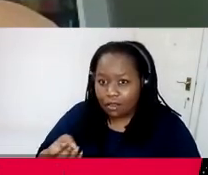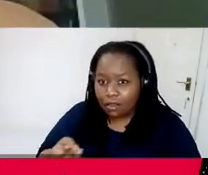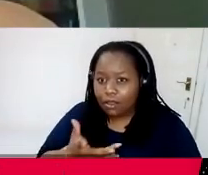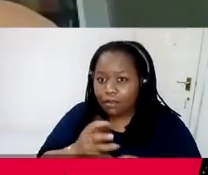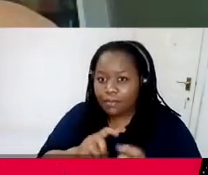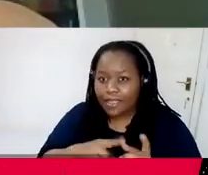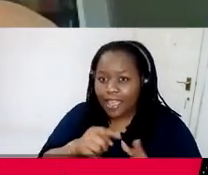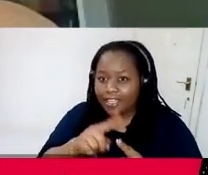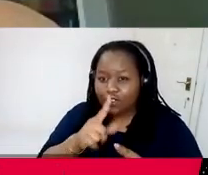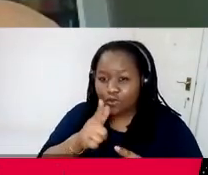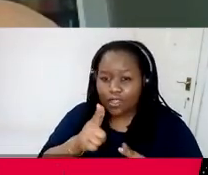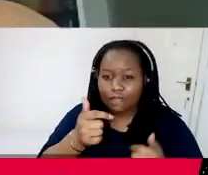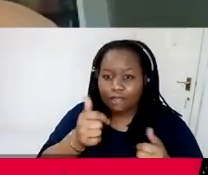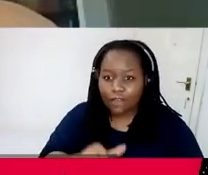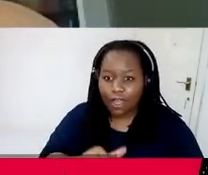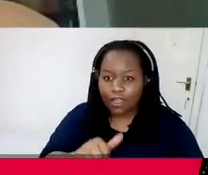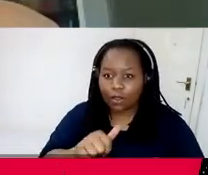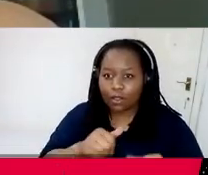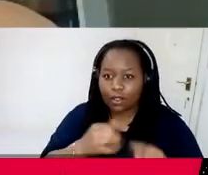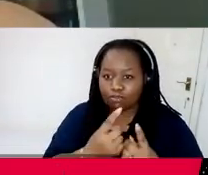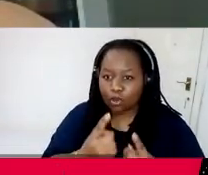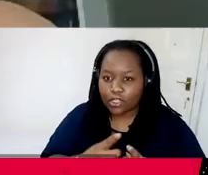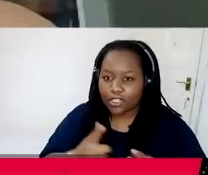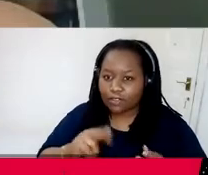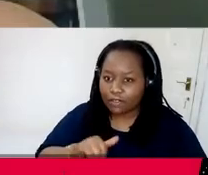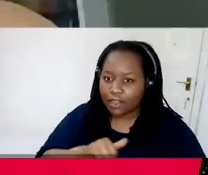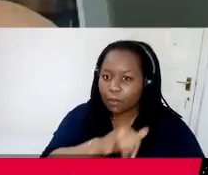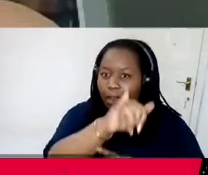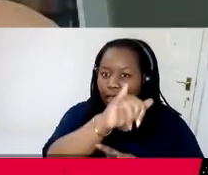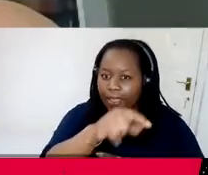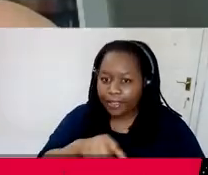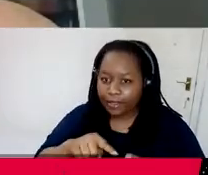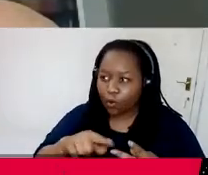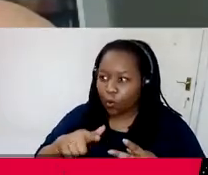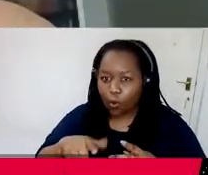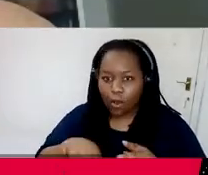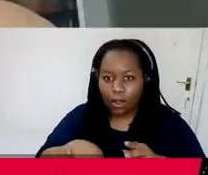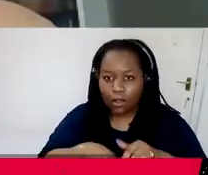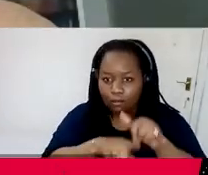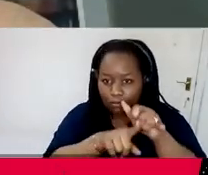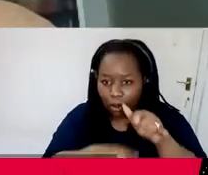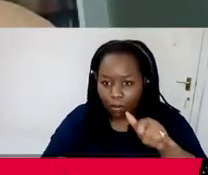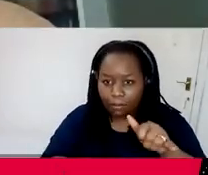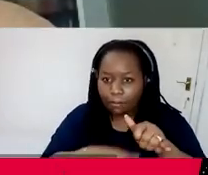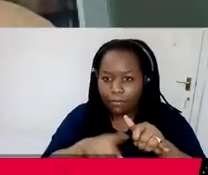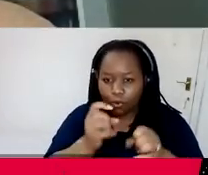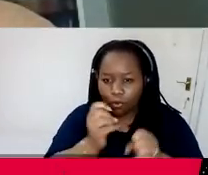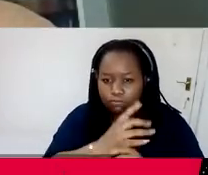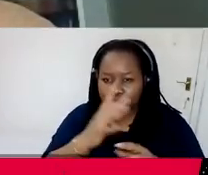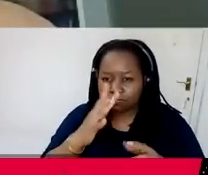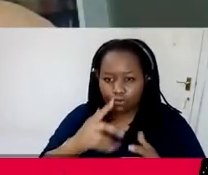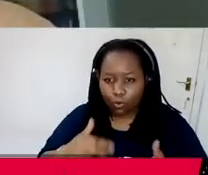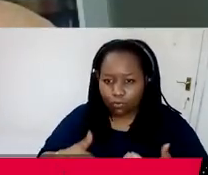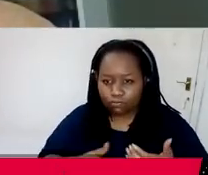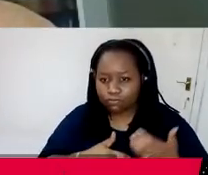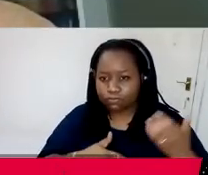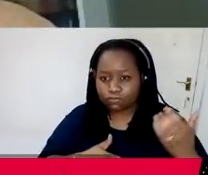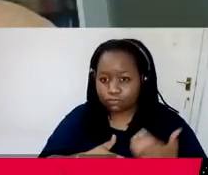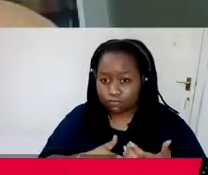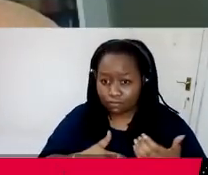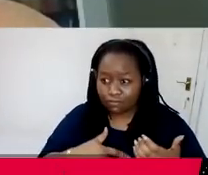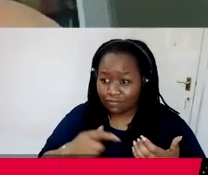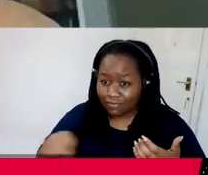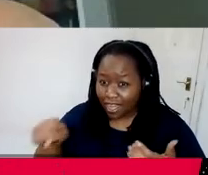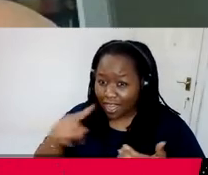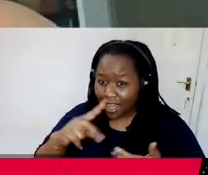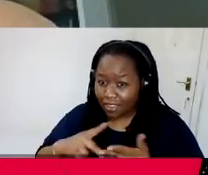is being pulled together. And we saw recently, for example, with the drones in Turkey, that Garmin parts were found in